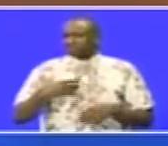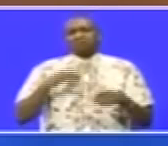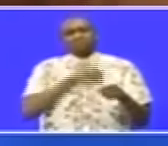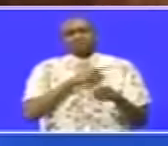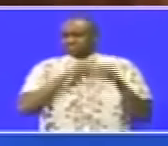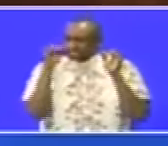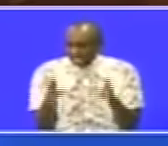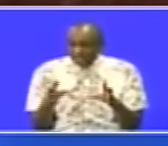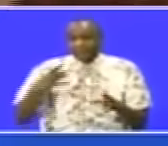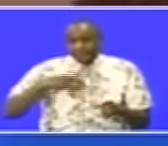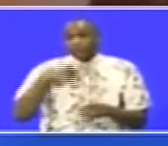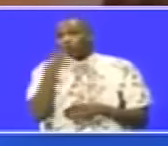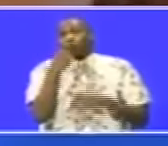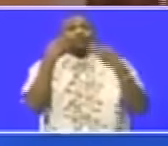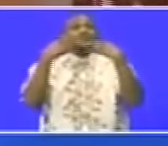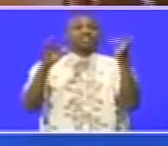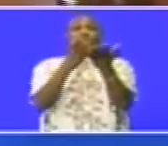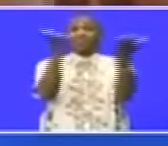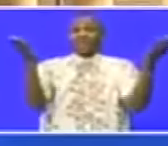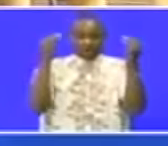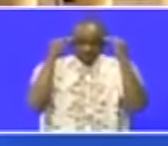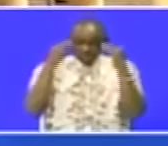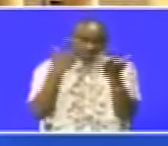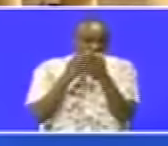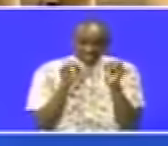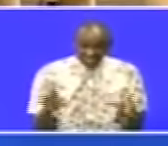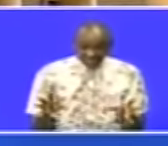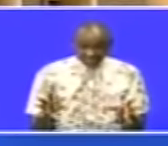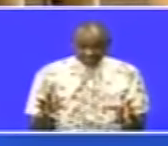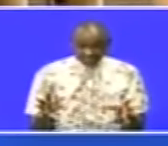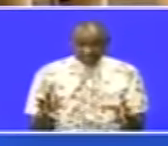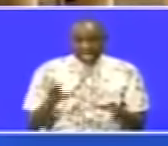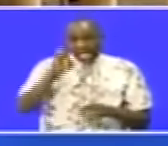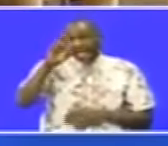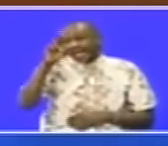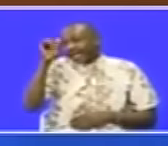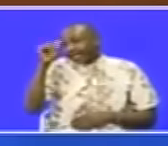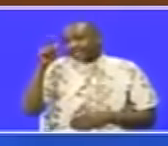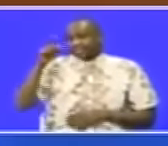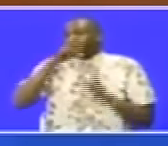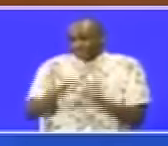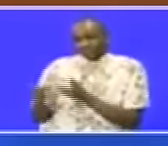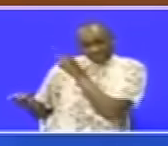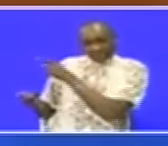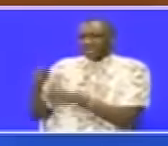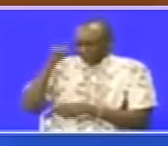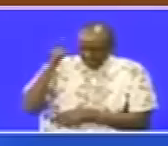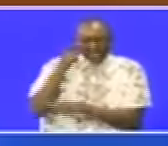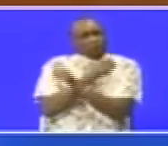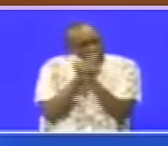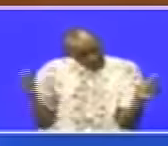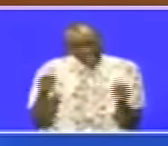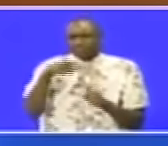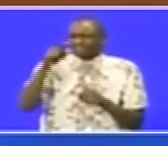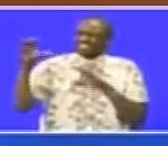lot. The perpetrators have not been prosecuted. Eric Kioko is one such victim, and he remembers all too well